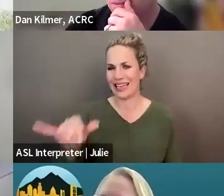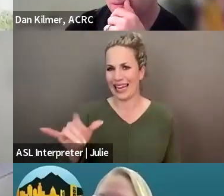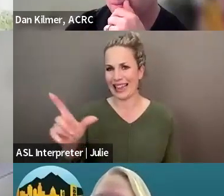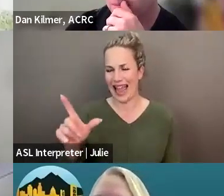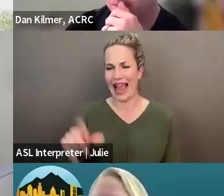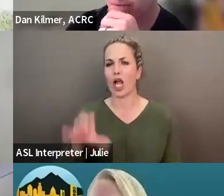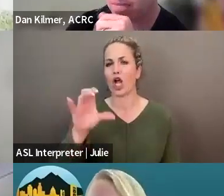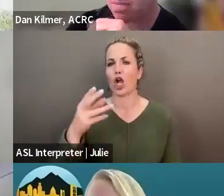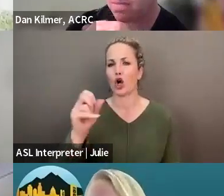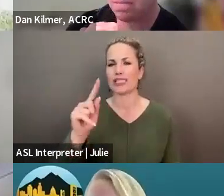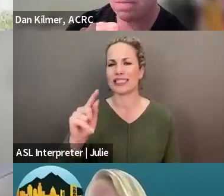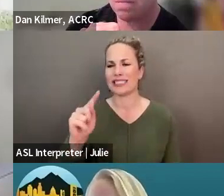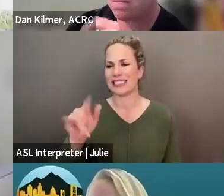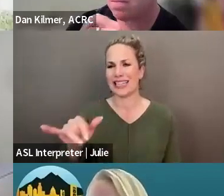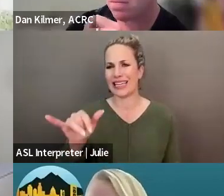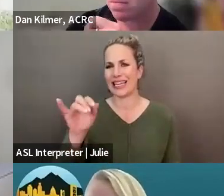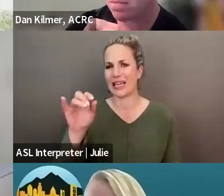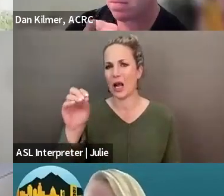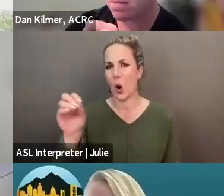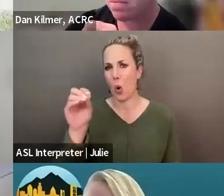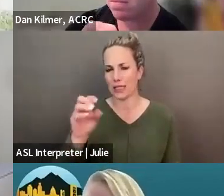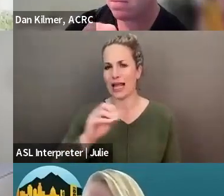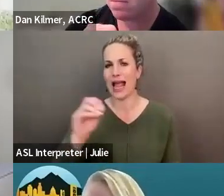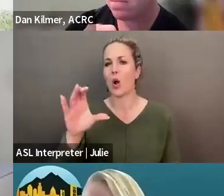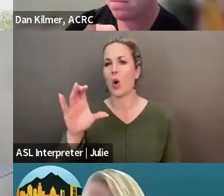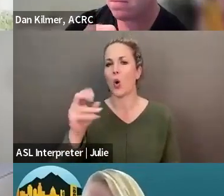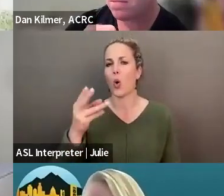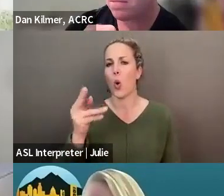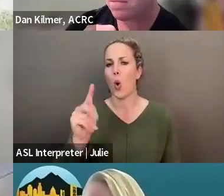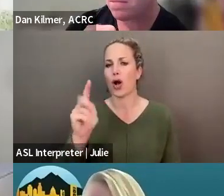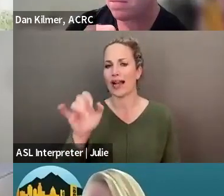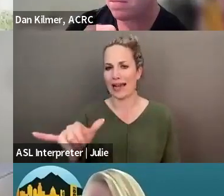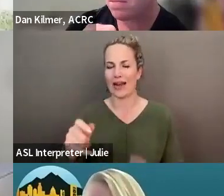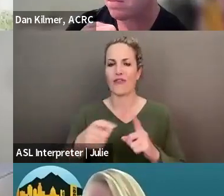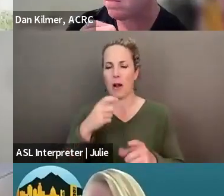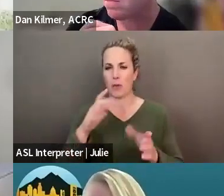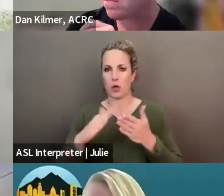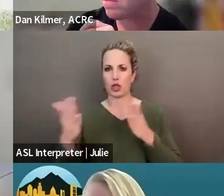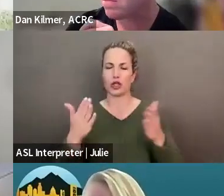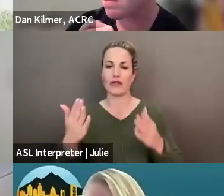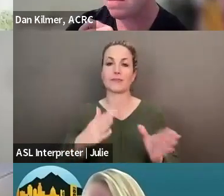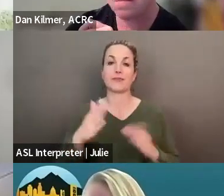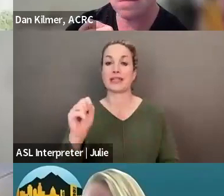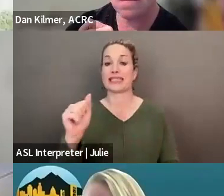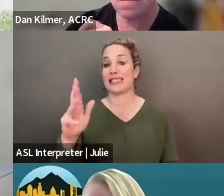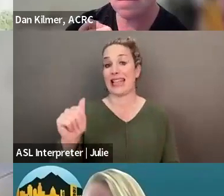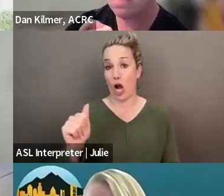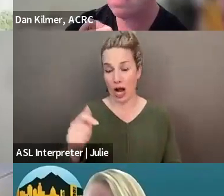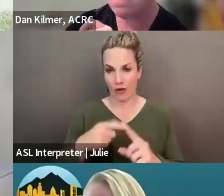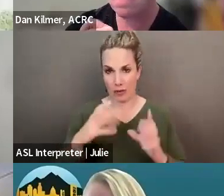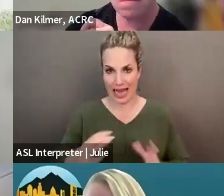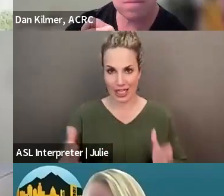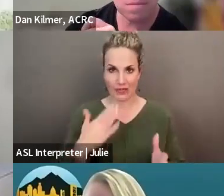Christy Awasa this morning and Courtney as well from community services. I see Sarah from client services.